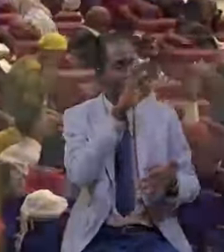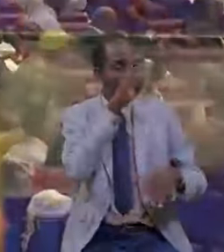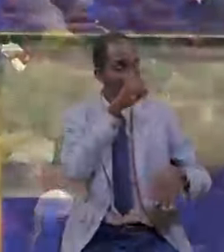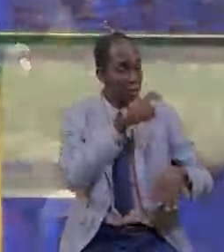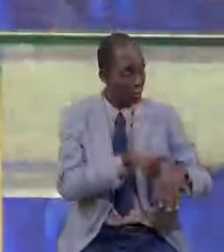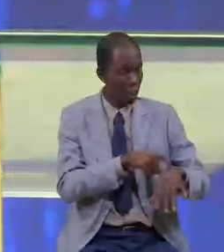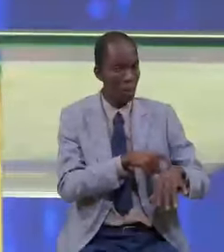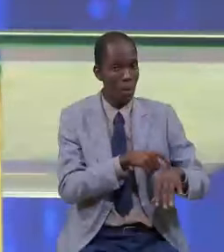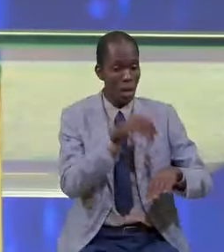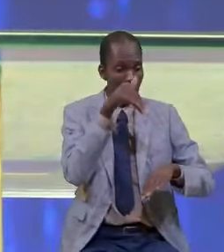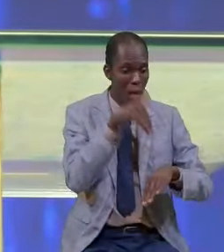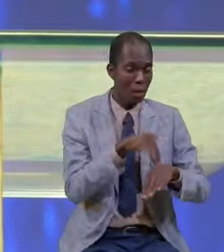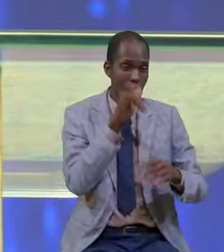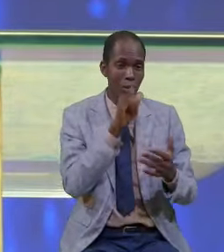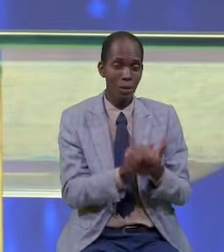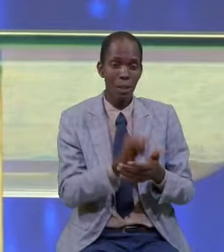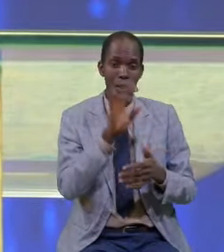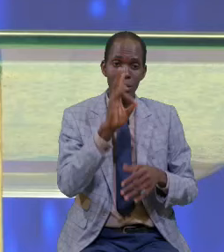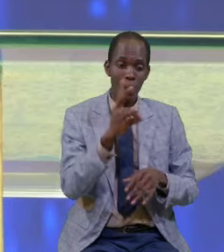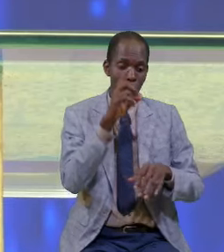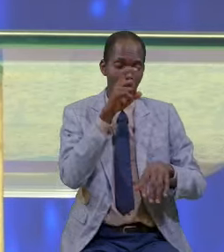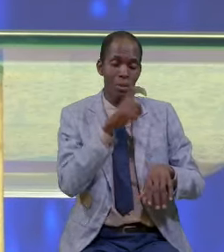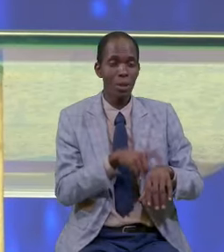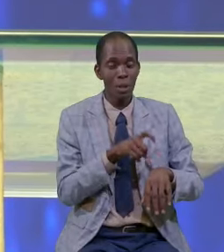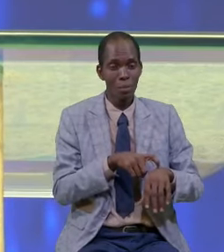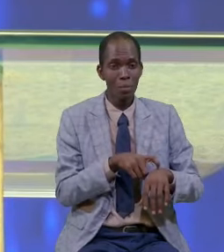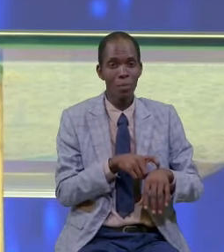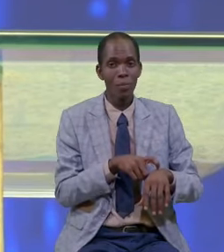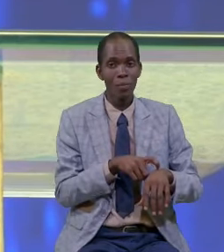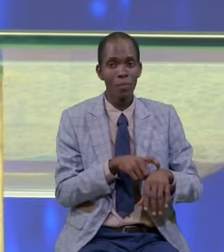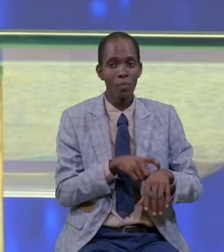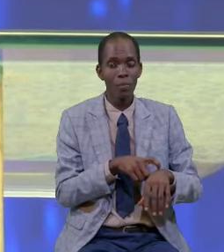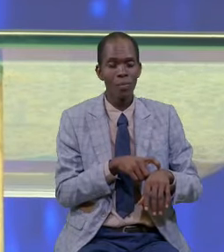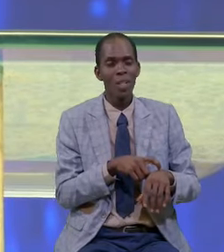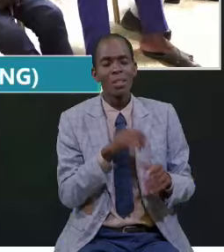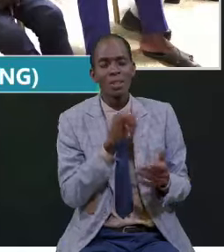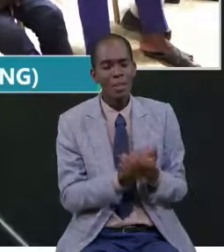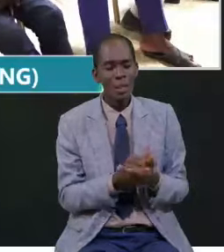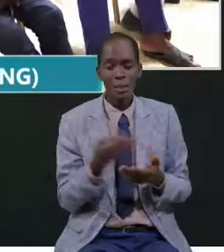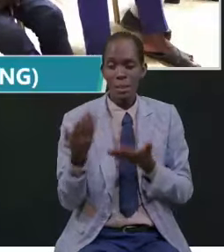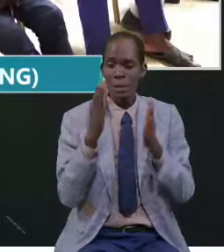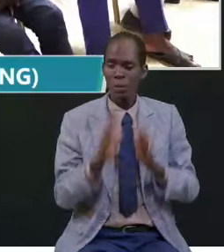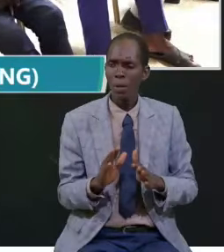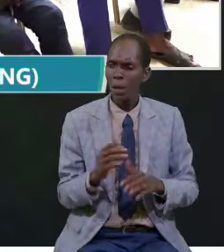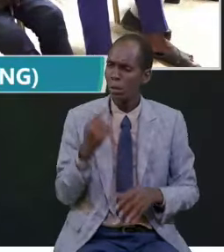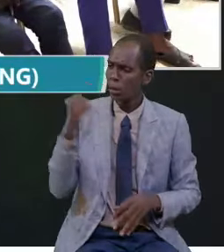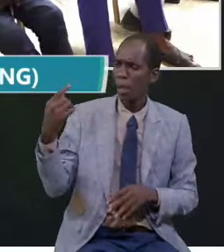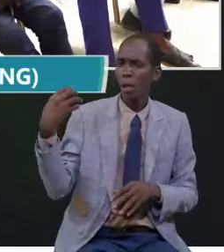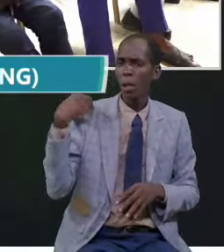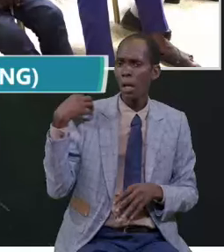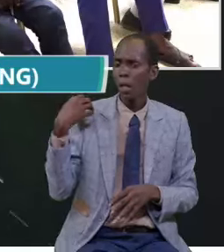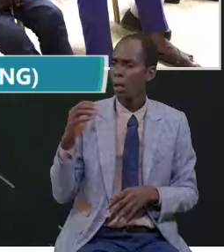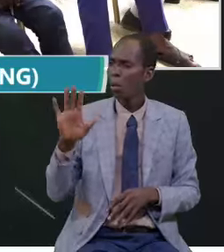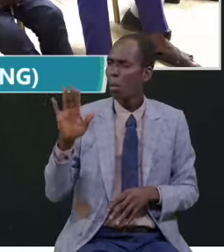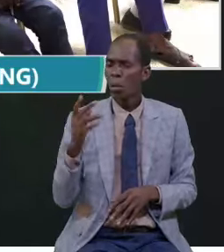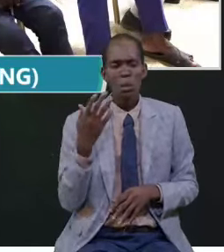to pass at the seventh time that he said, behold, there